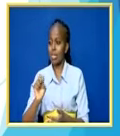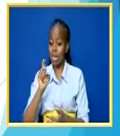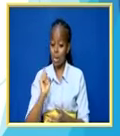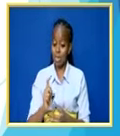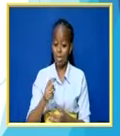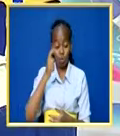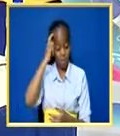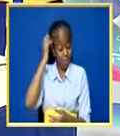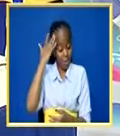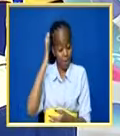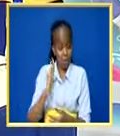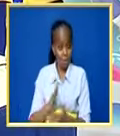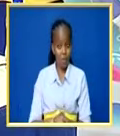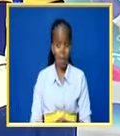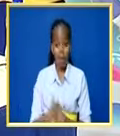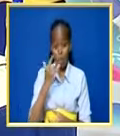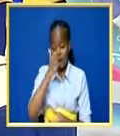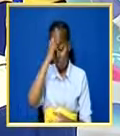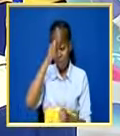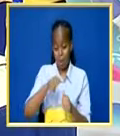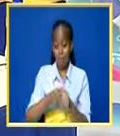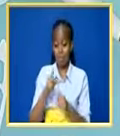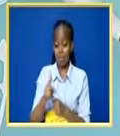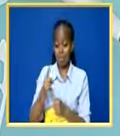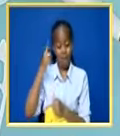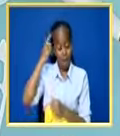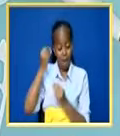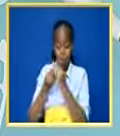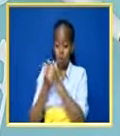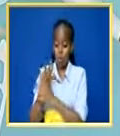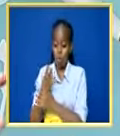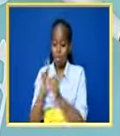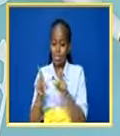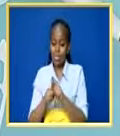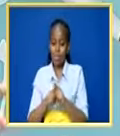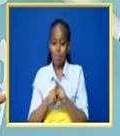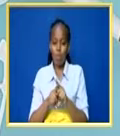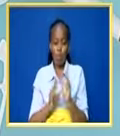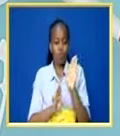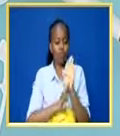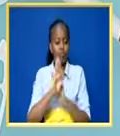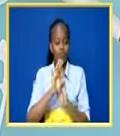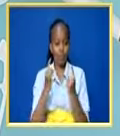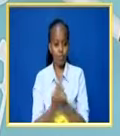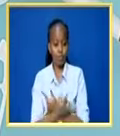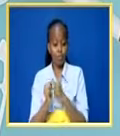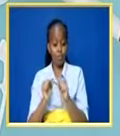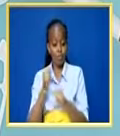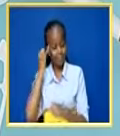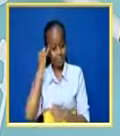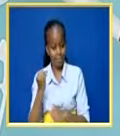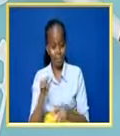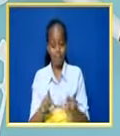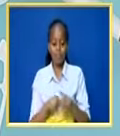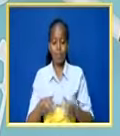They should. Okay. Because remember, the hair is growing. And we develop differently. Okay. So you can imagine, just